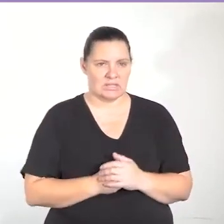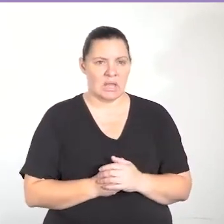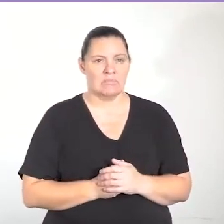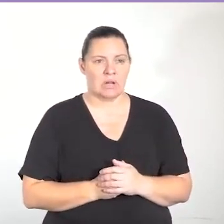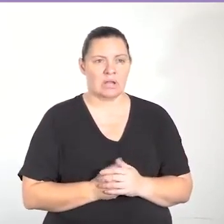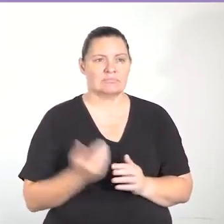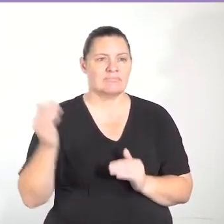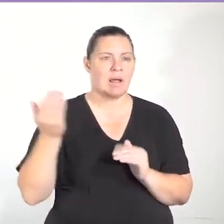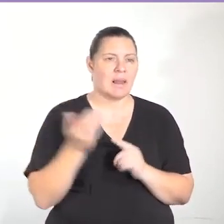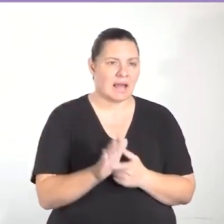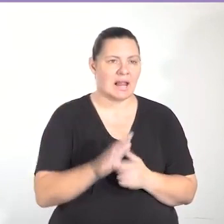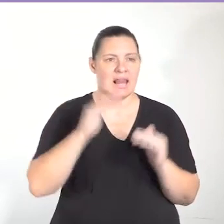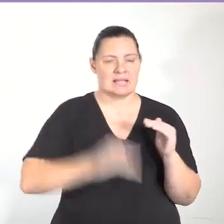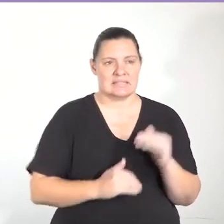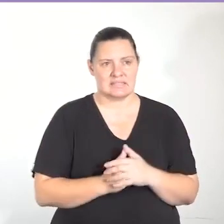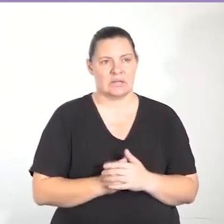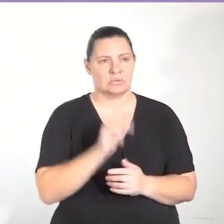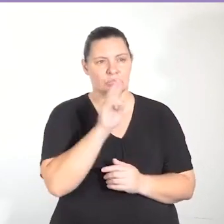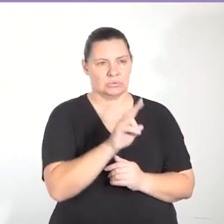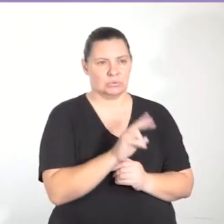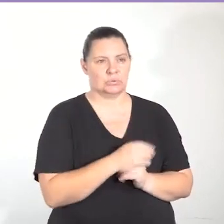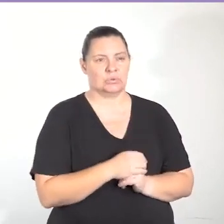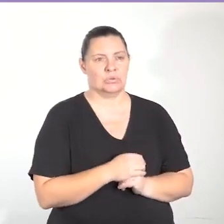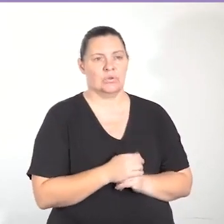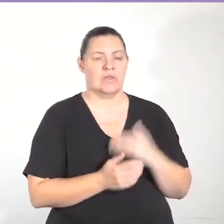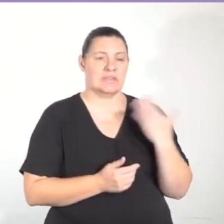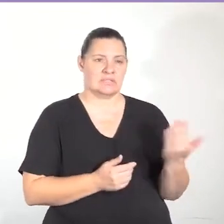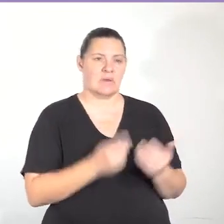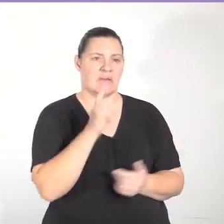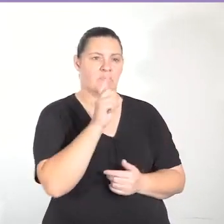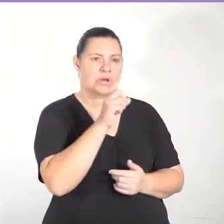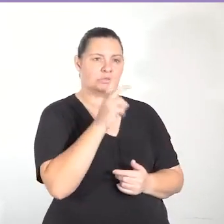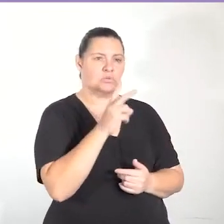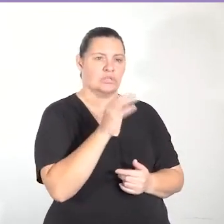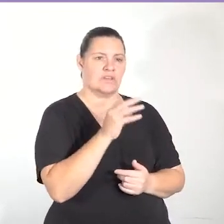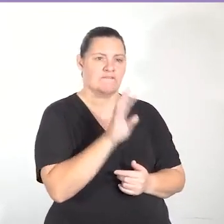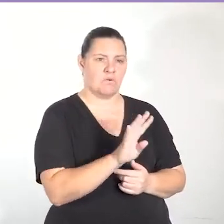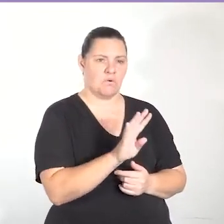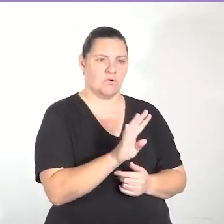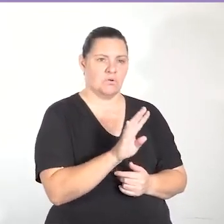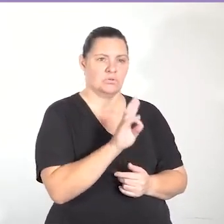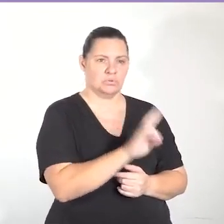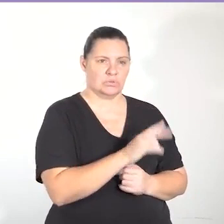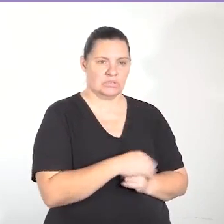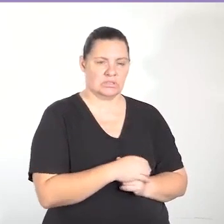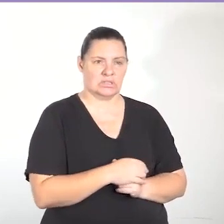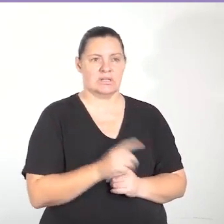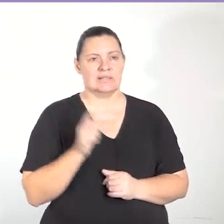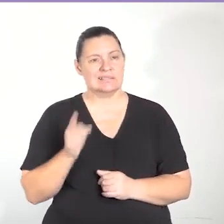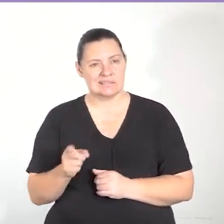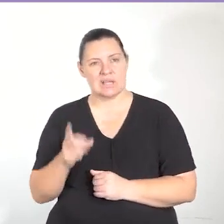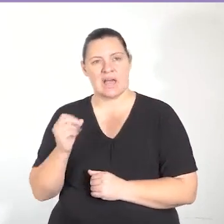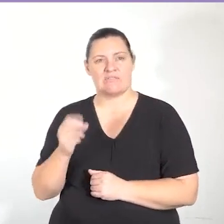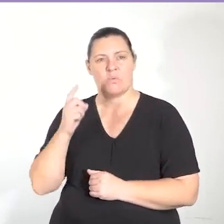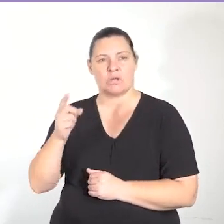So the one that appears the least. Let's start with the 2. On this side, we've got 1, 2, 3, 4 2's. And on